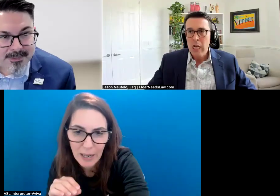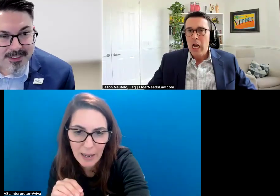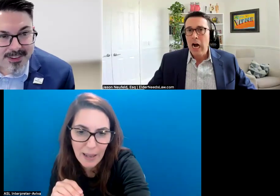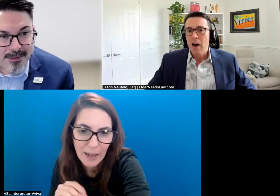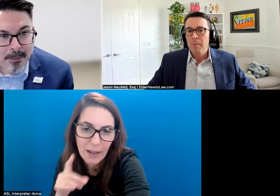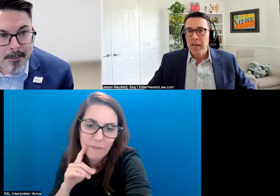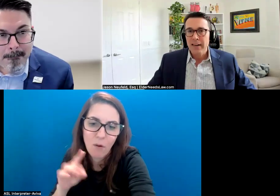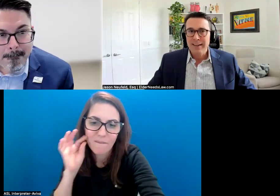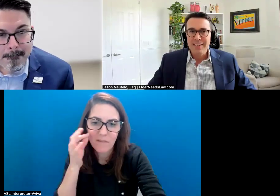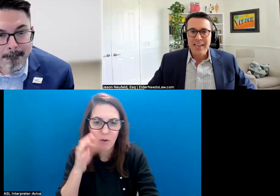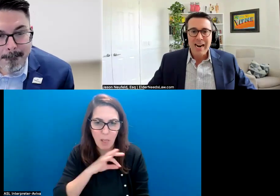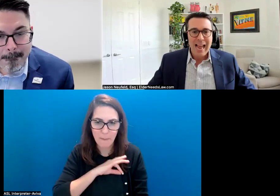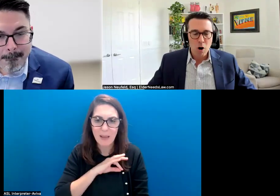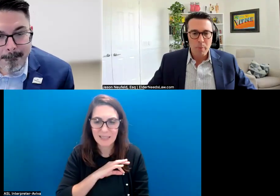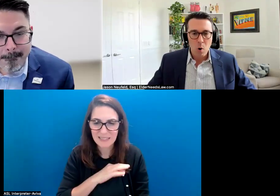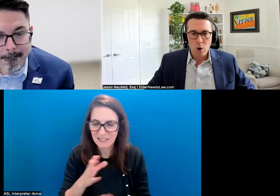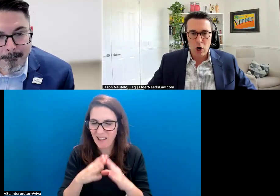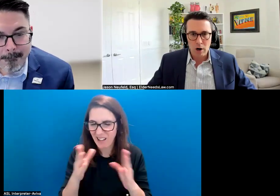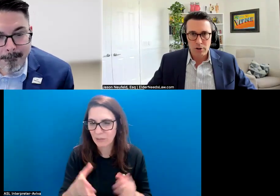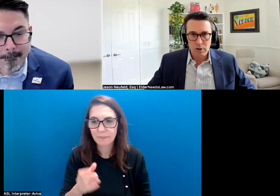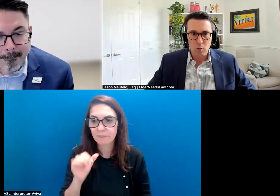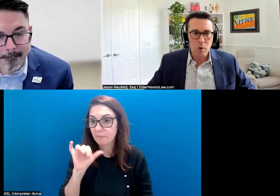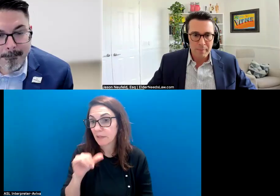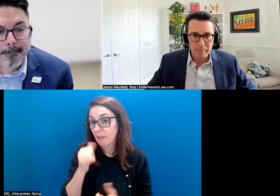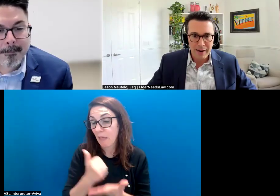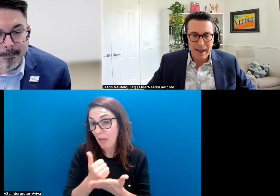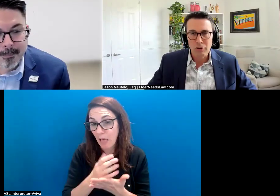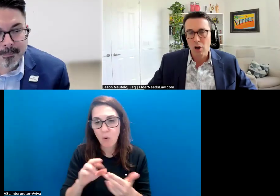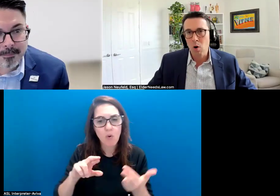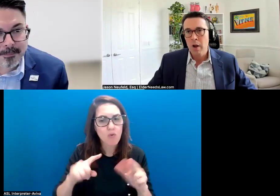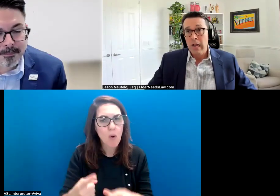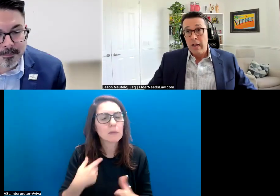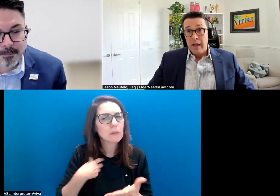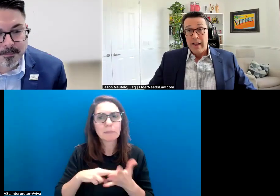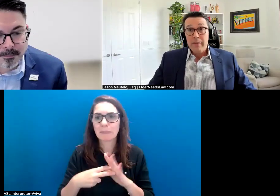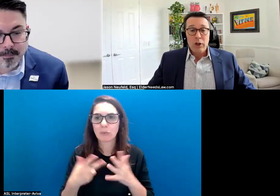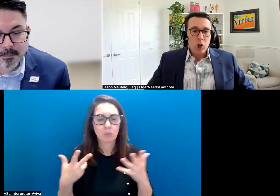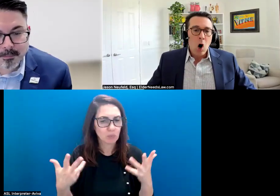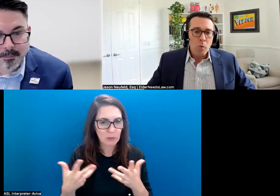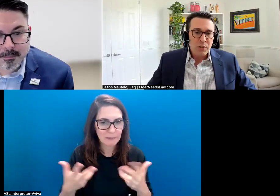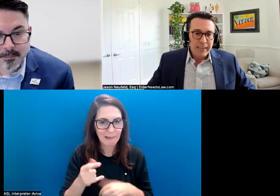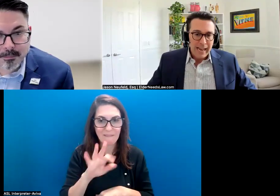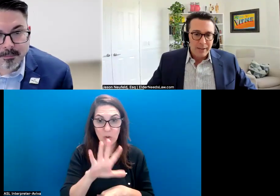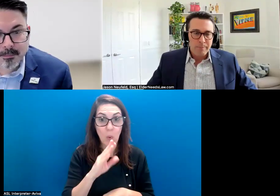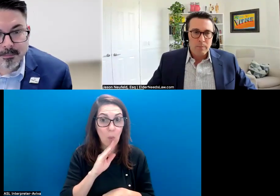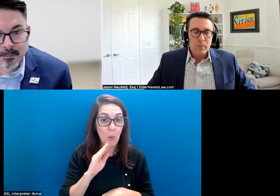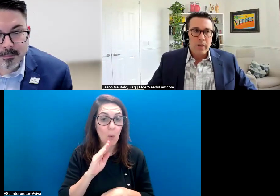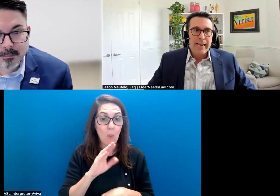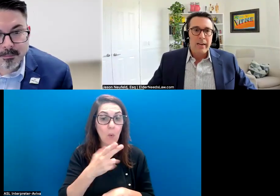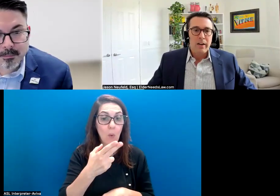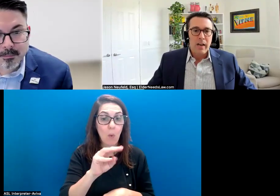question. It does not help or hurt. So what do I mean by that? So if it's your homestead,